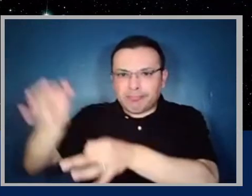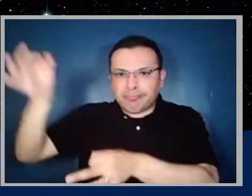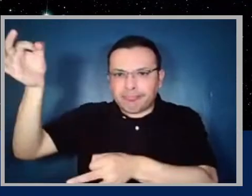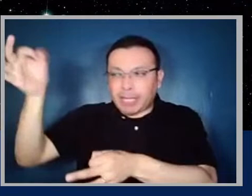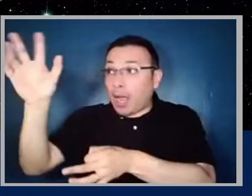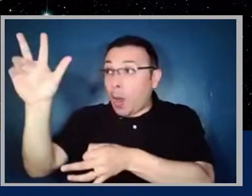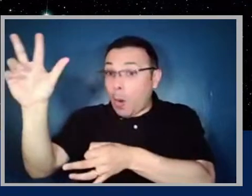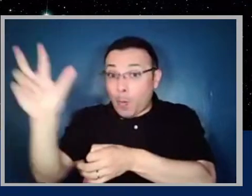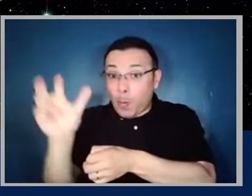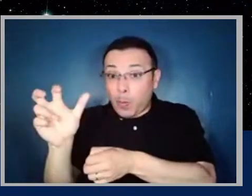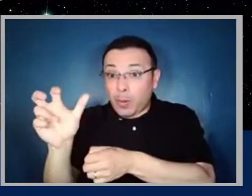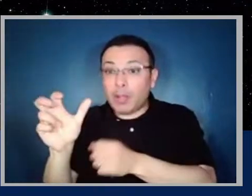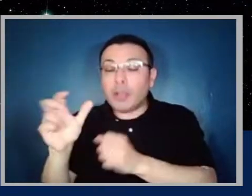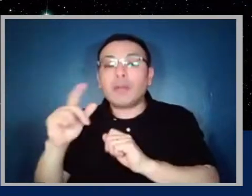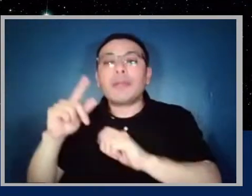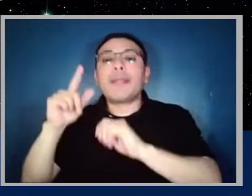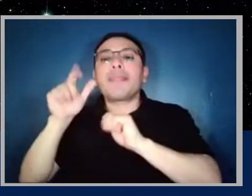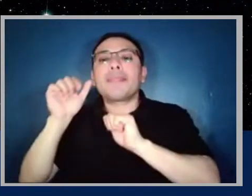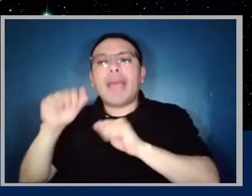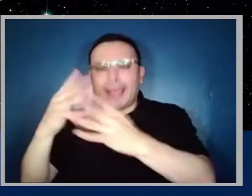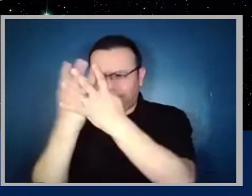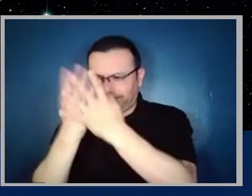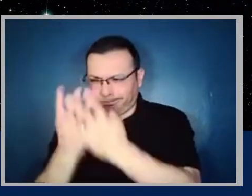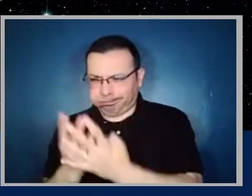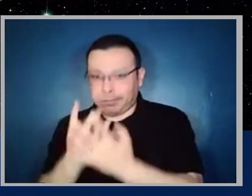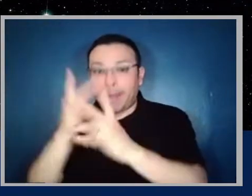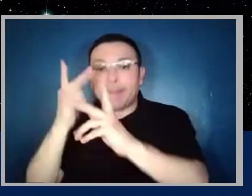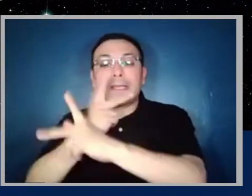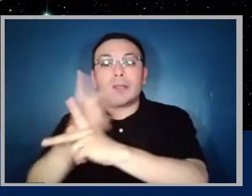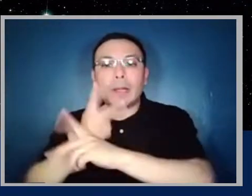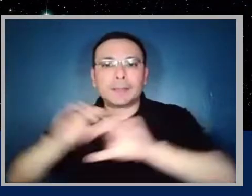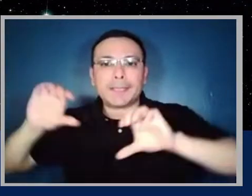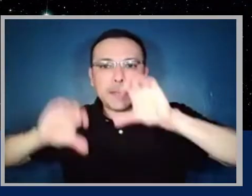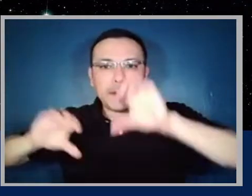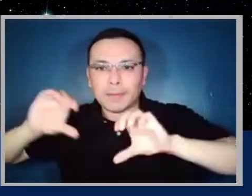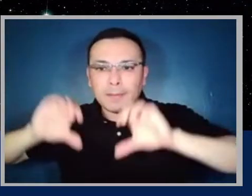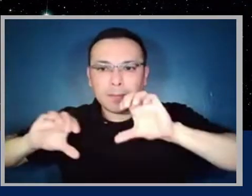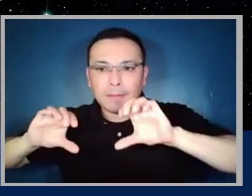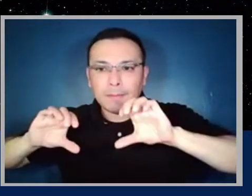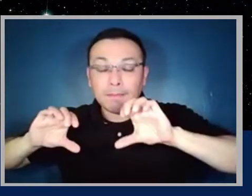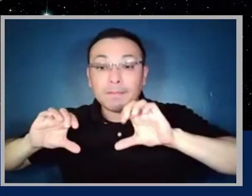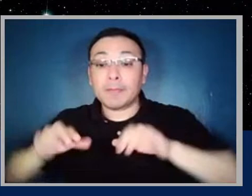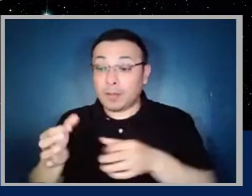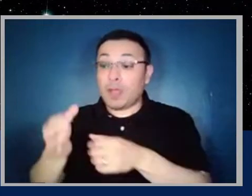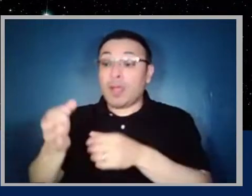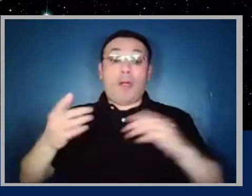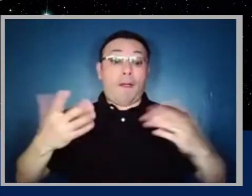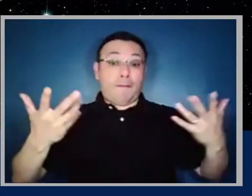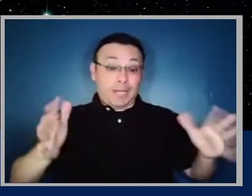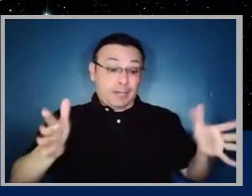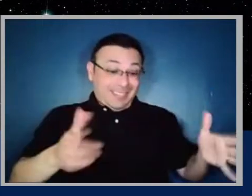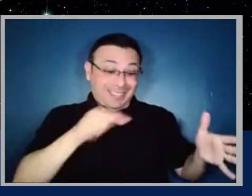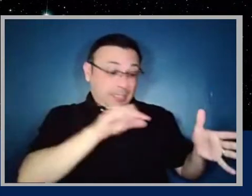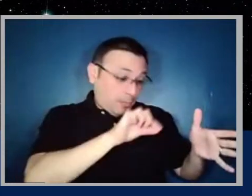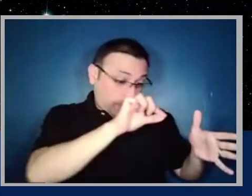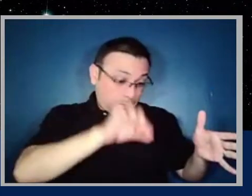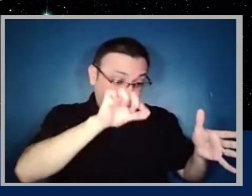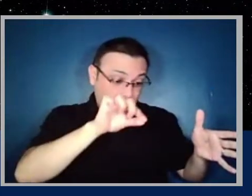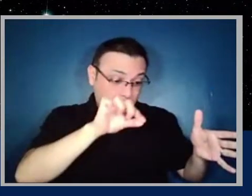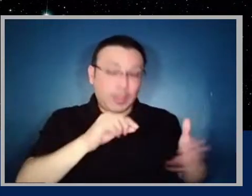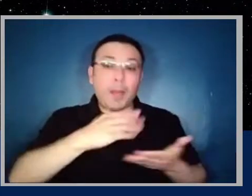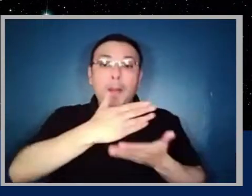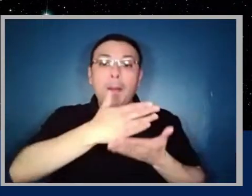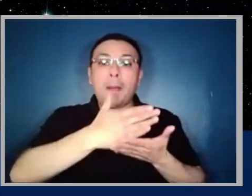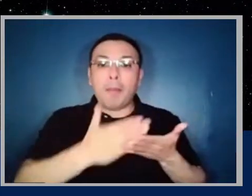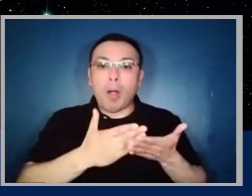that figures out the chemical composition of things. And so it's set to alarm when a certain parts per million of